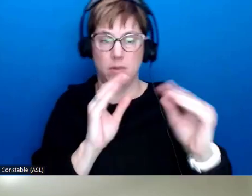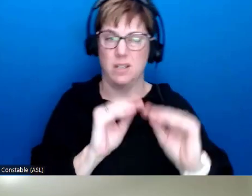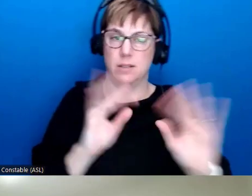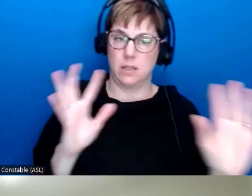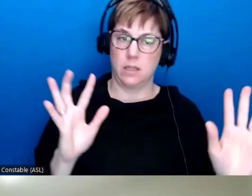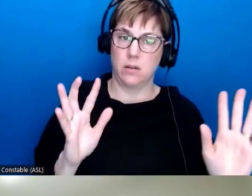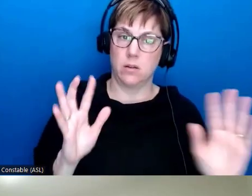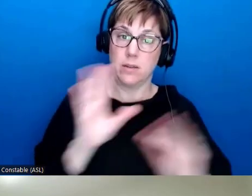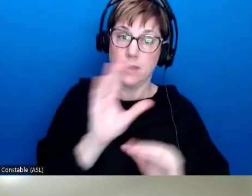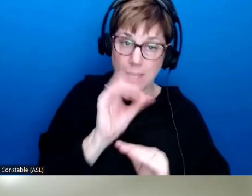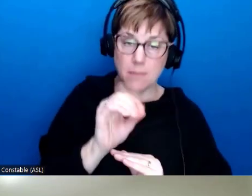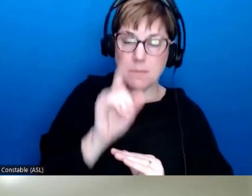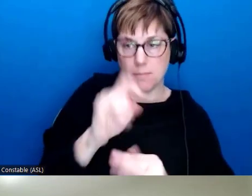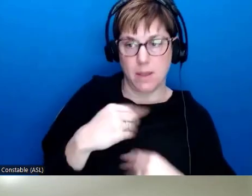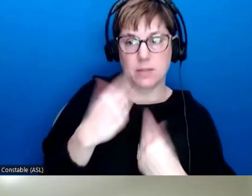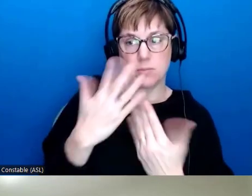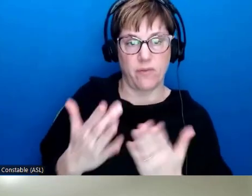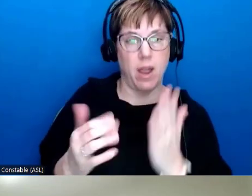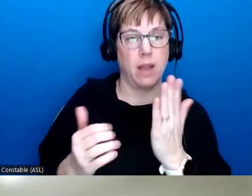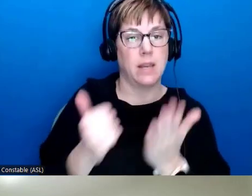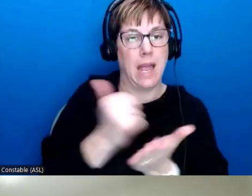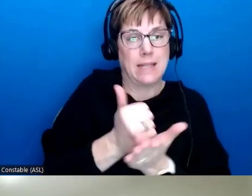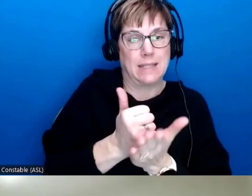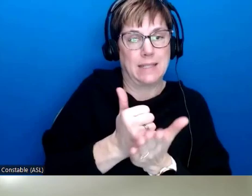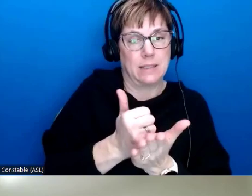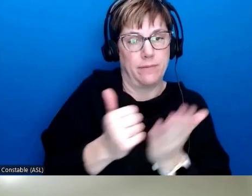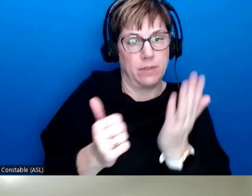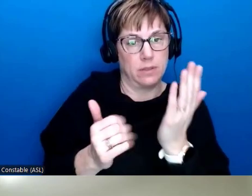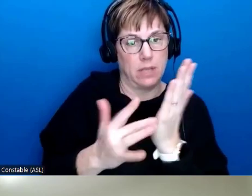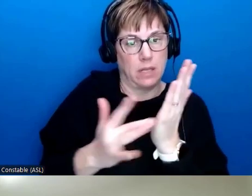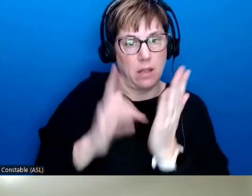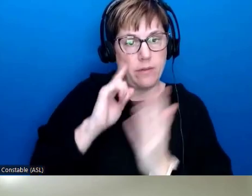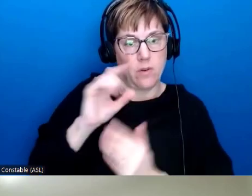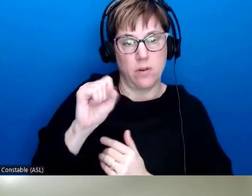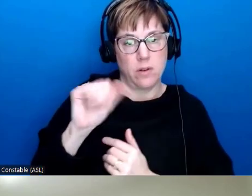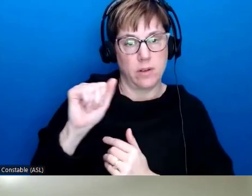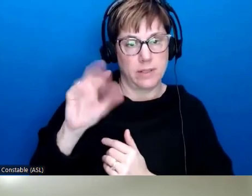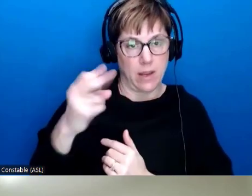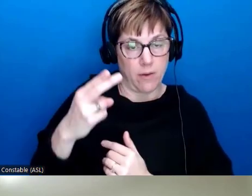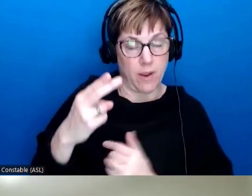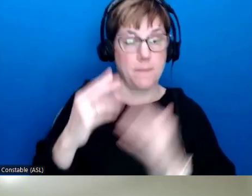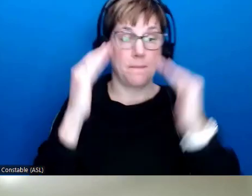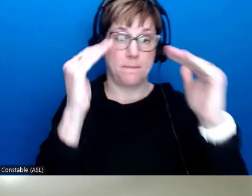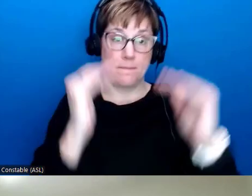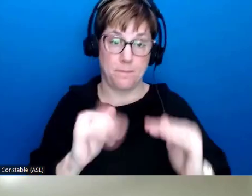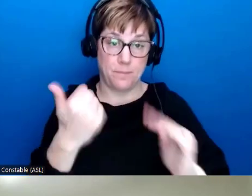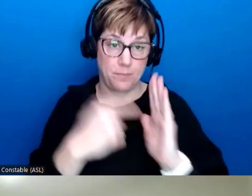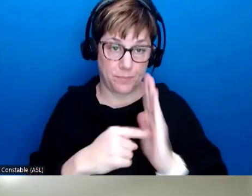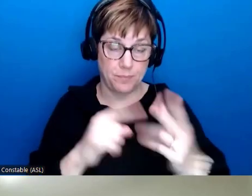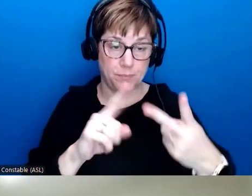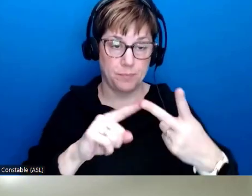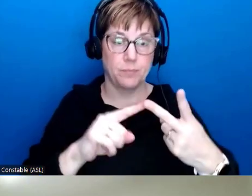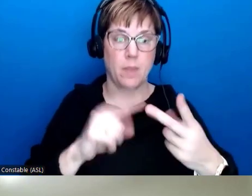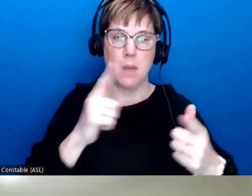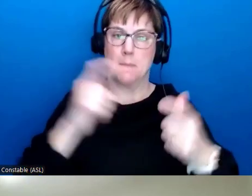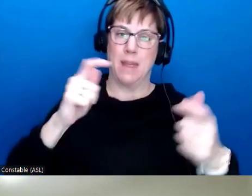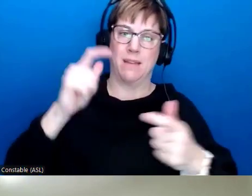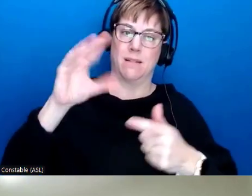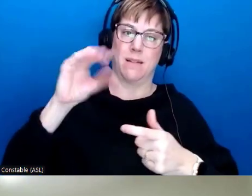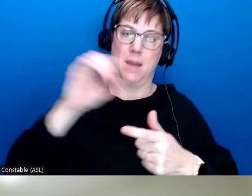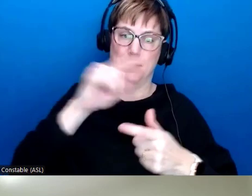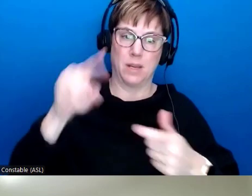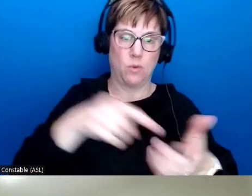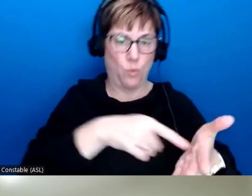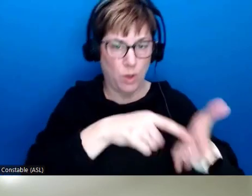that the company would have to provide assistive technology for Sarah. Second example is a large employer requires applicants to